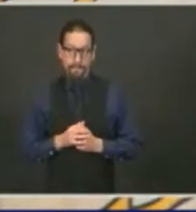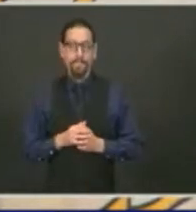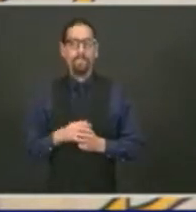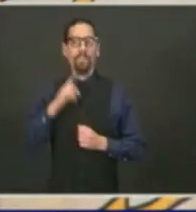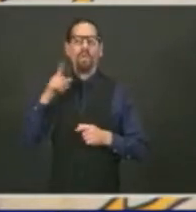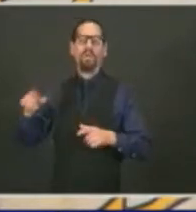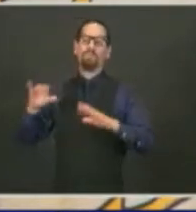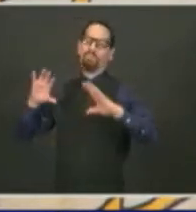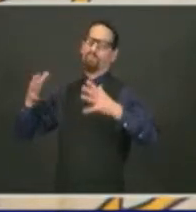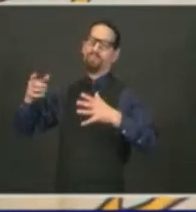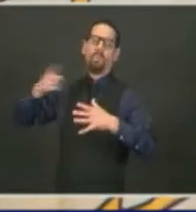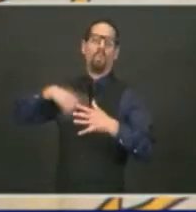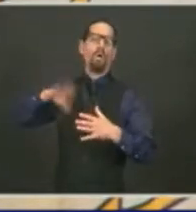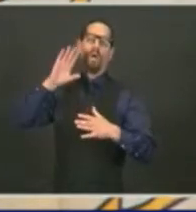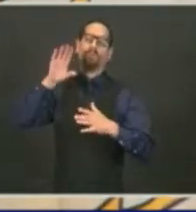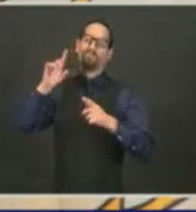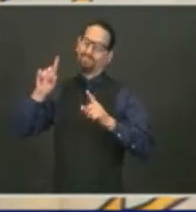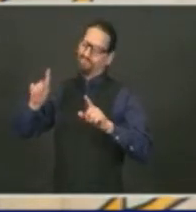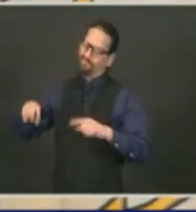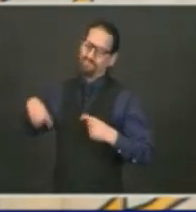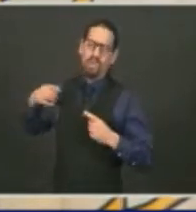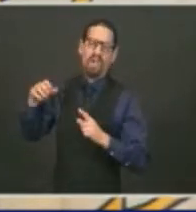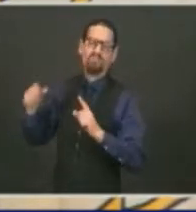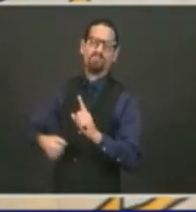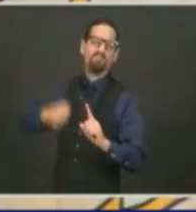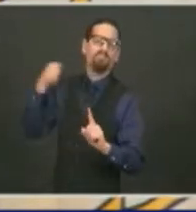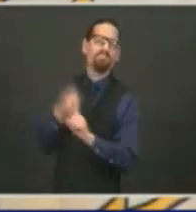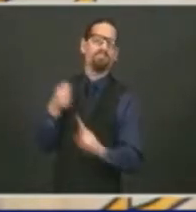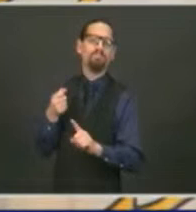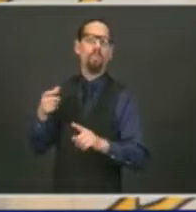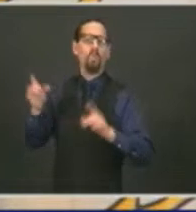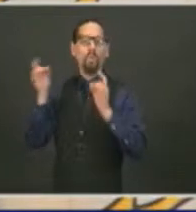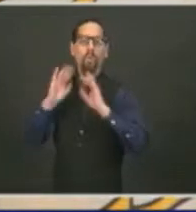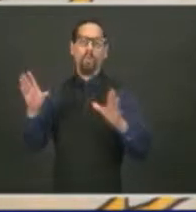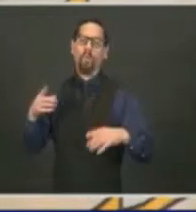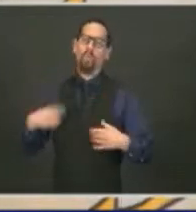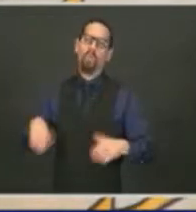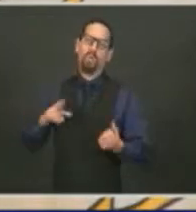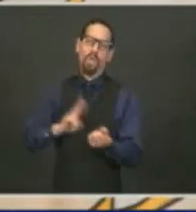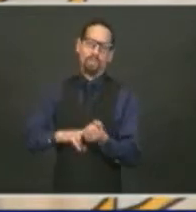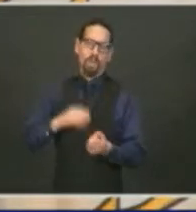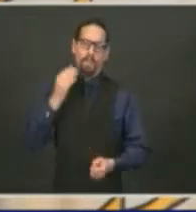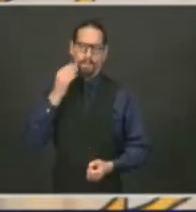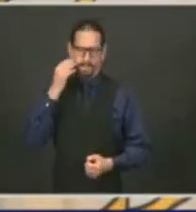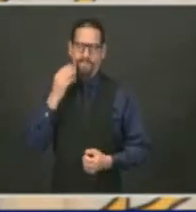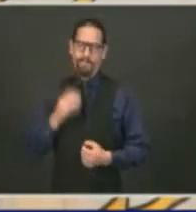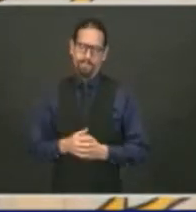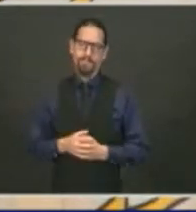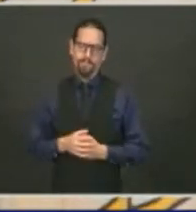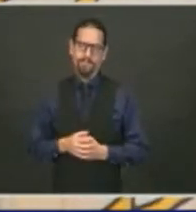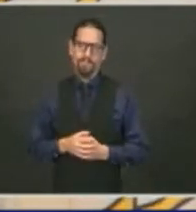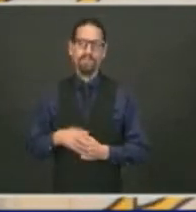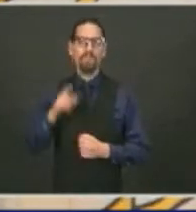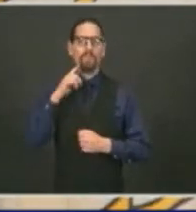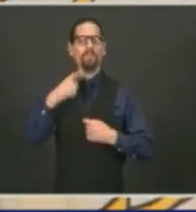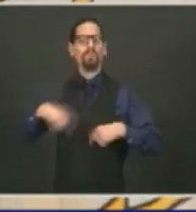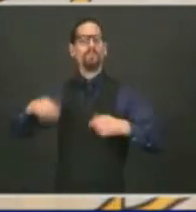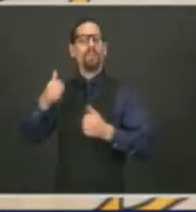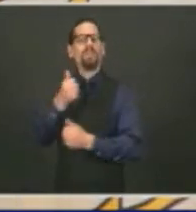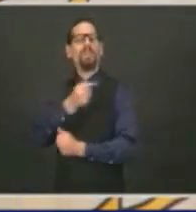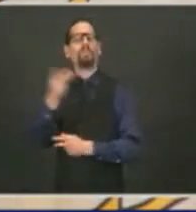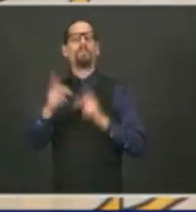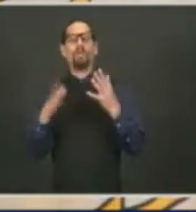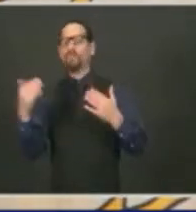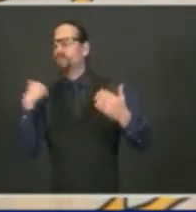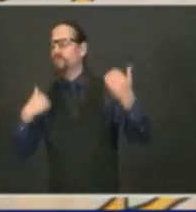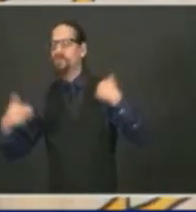hit throughout this crisis. I have been asked at this press conference several times about essential